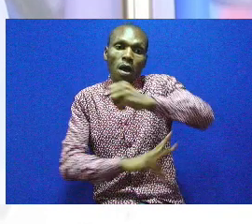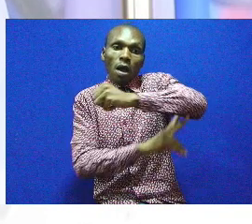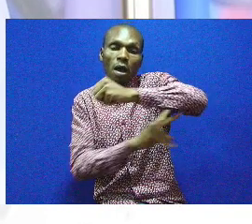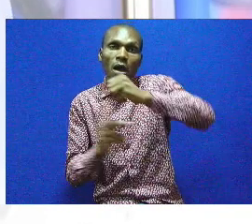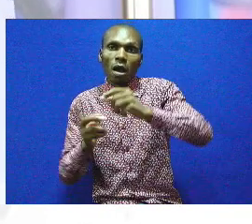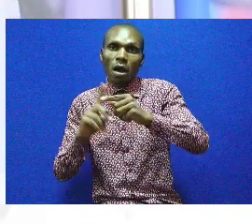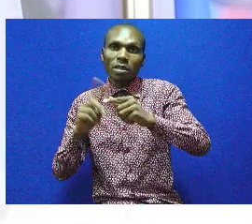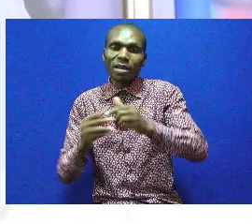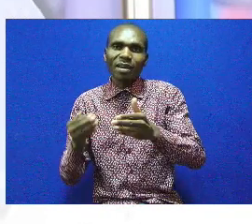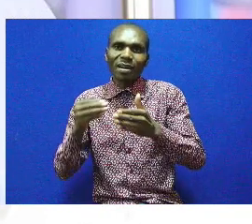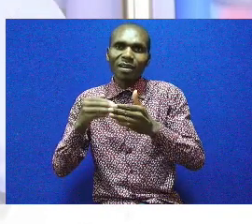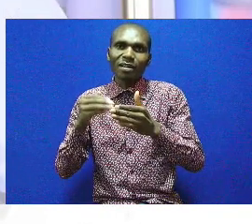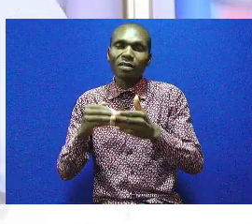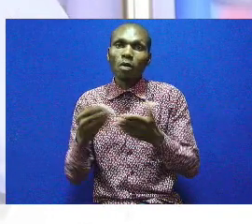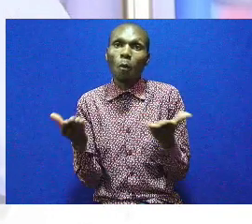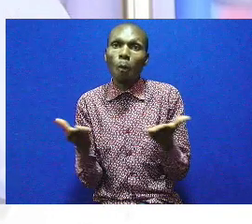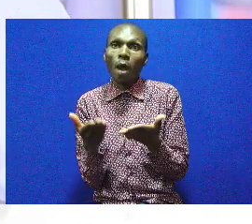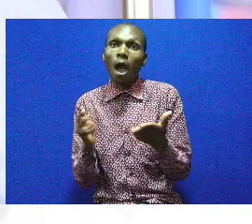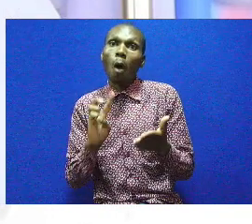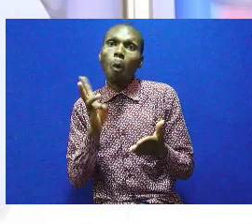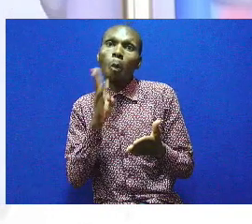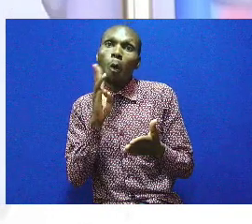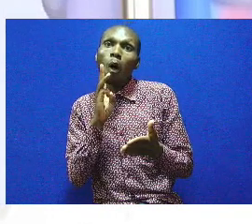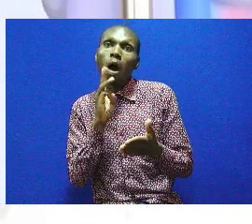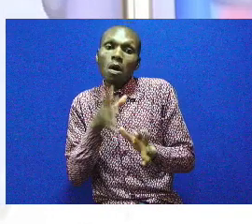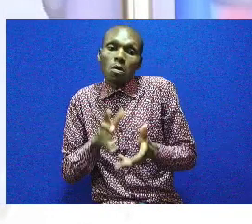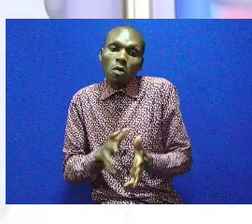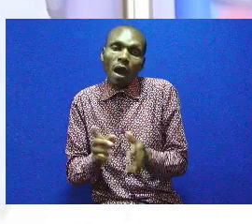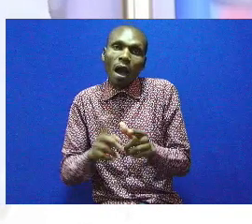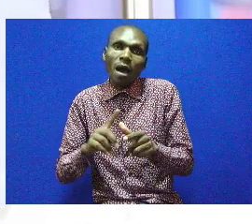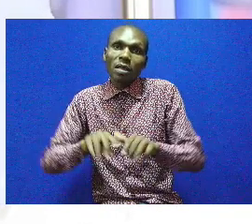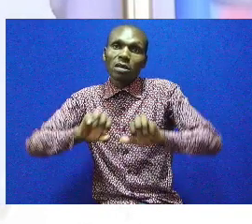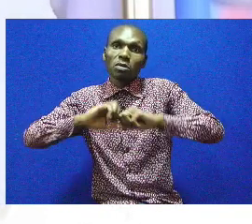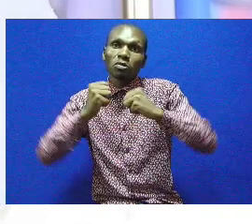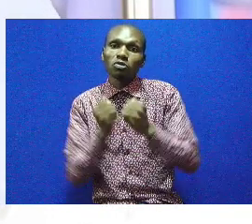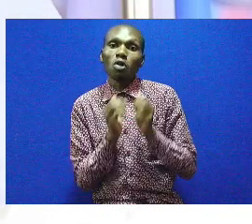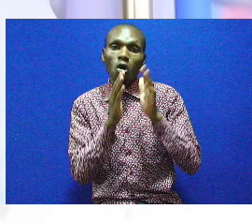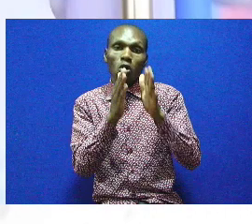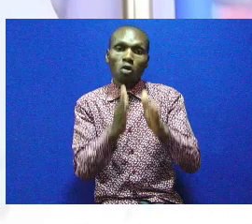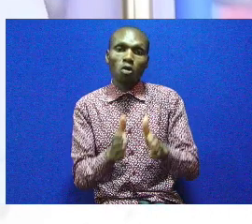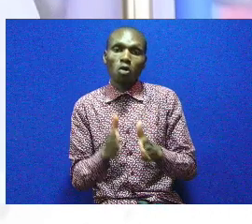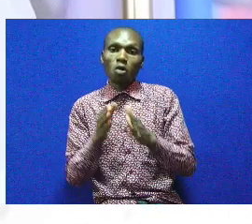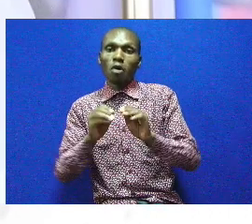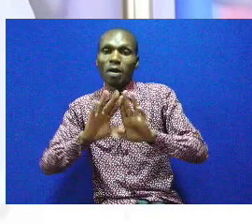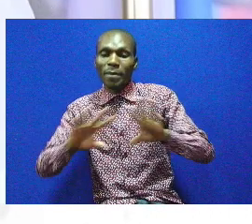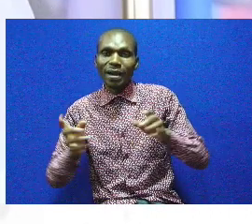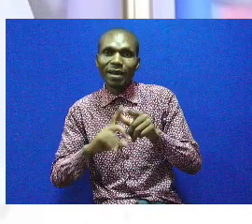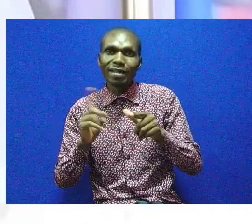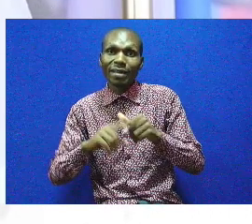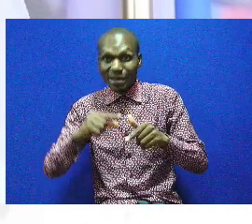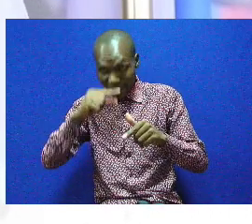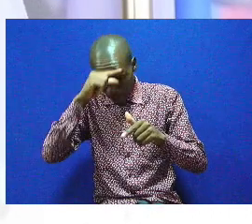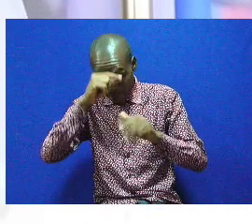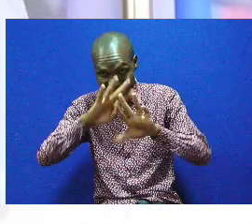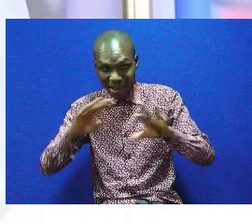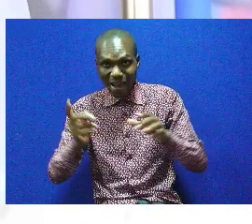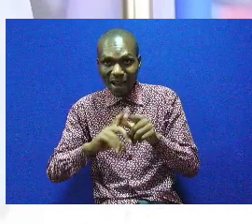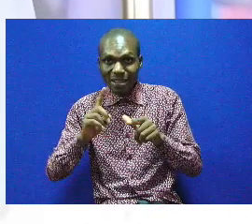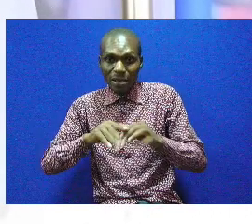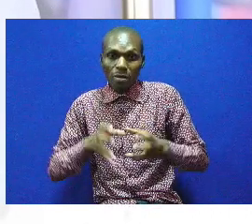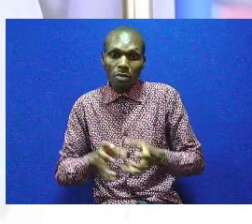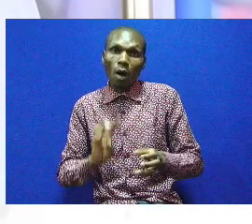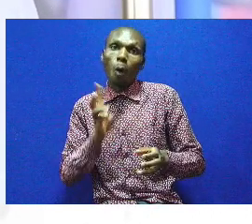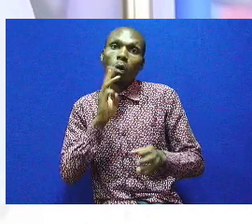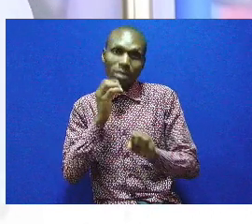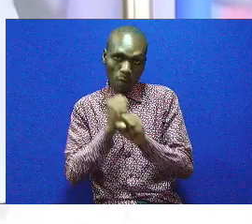sightline, storm water drain, social halls, markets, garbage management, sewer line, and the water